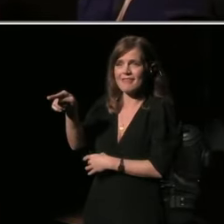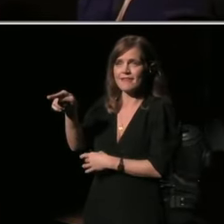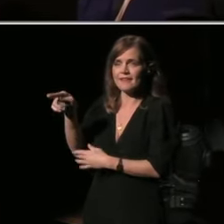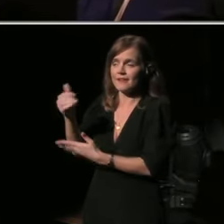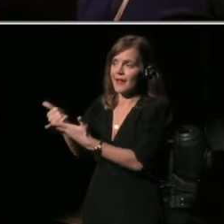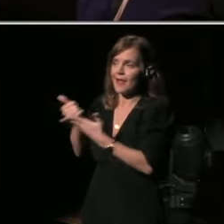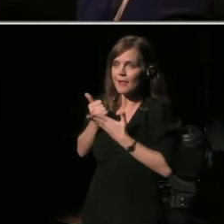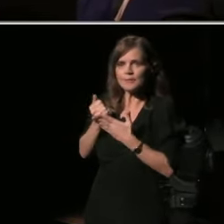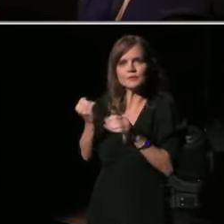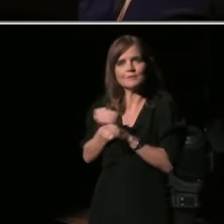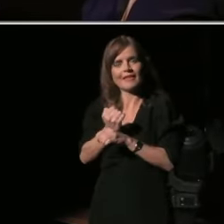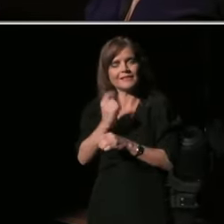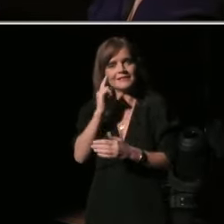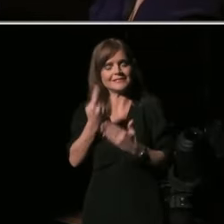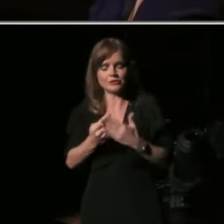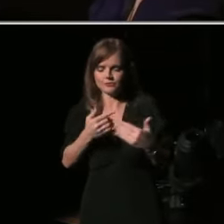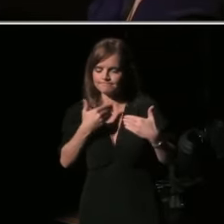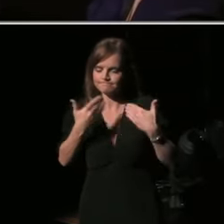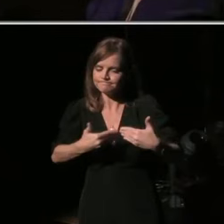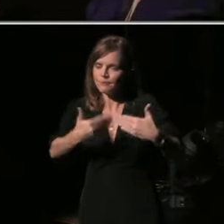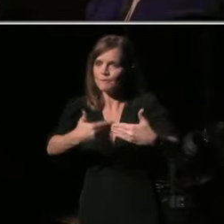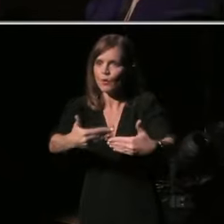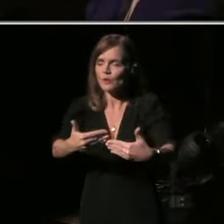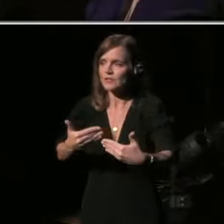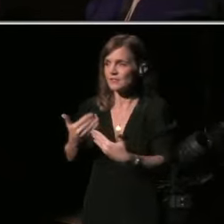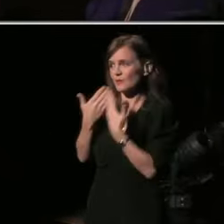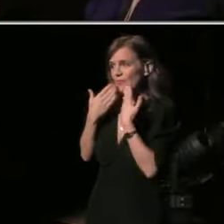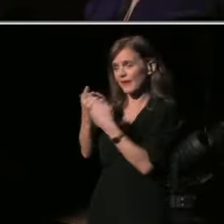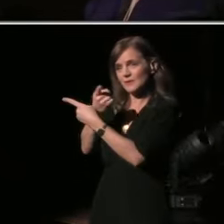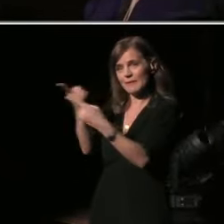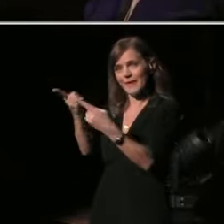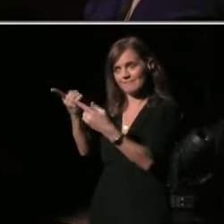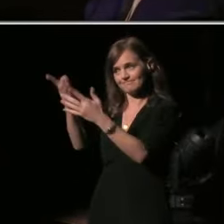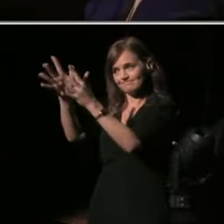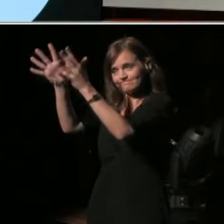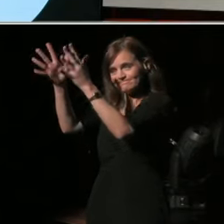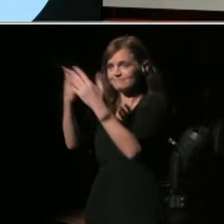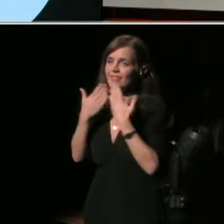help us make the best decisions going forward. So here's to them. Thank you very much.